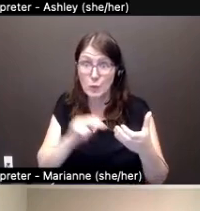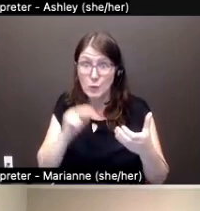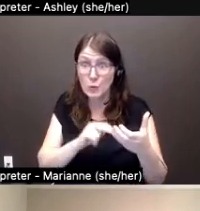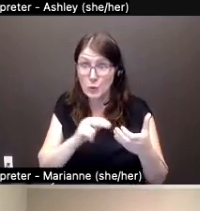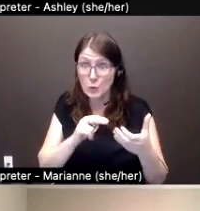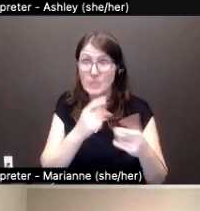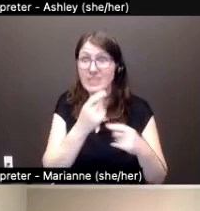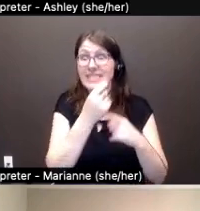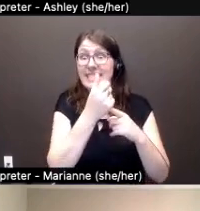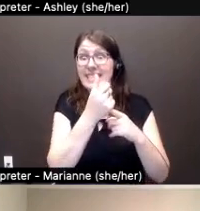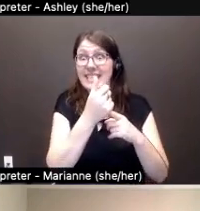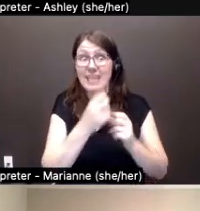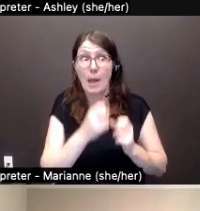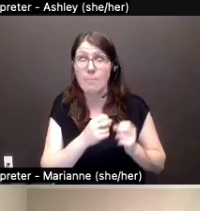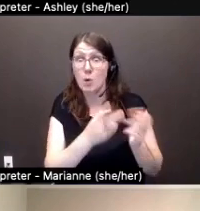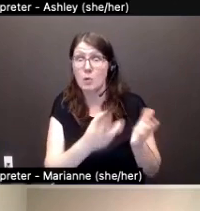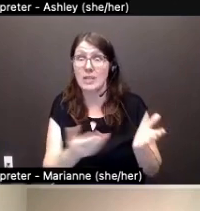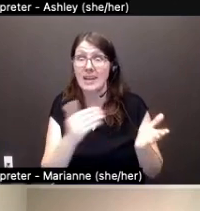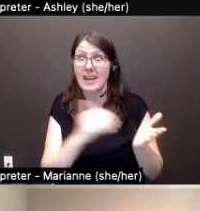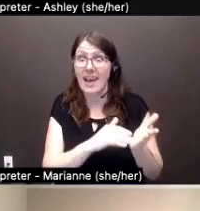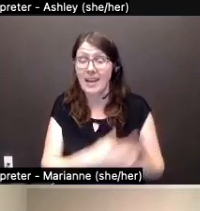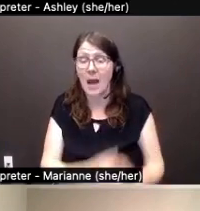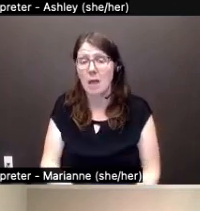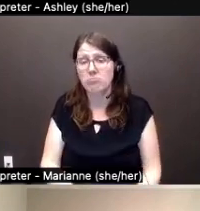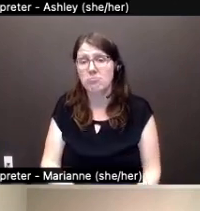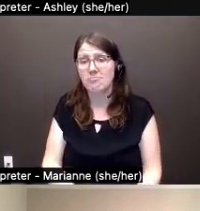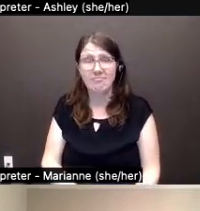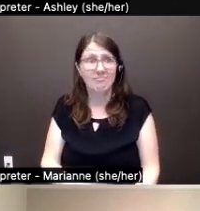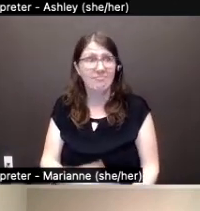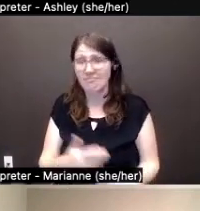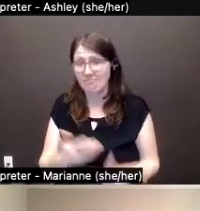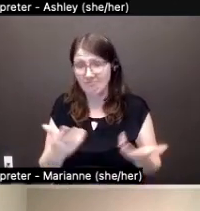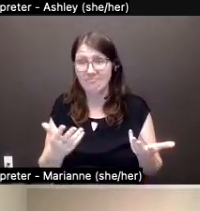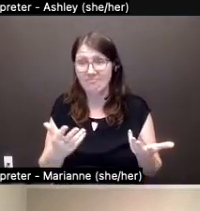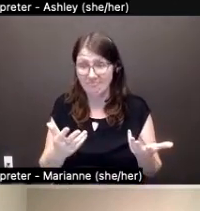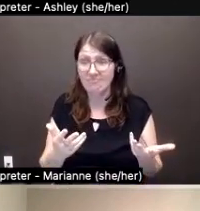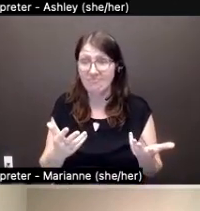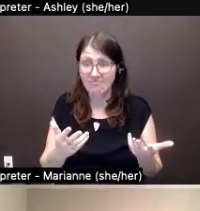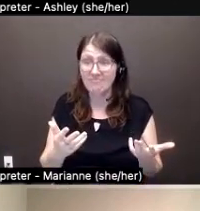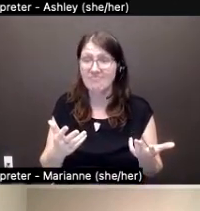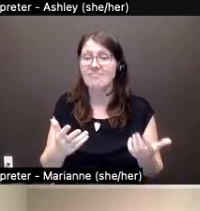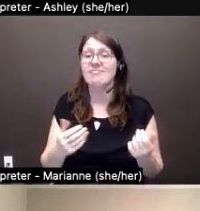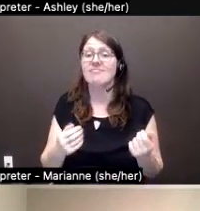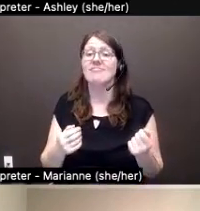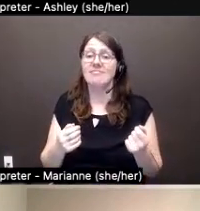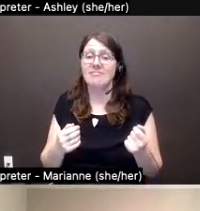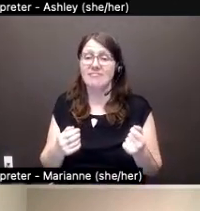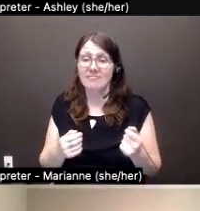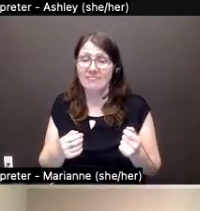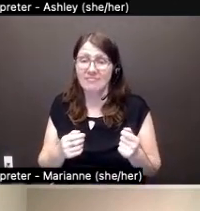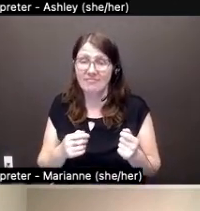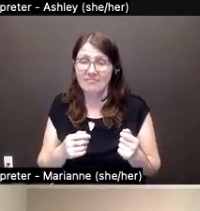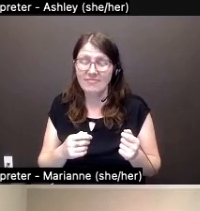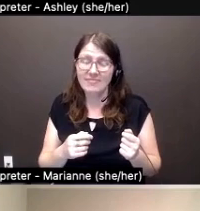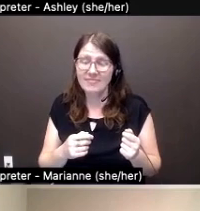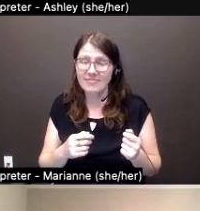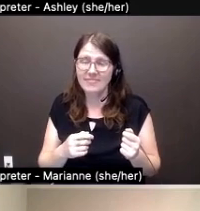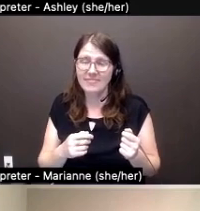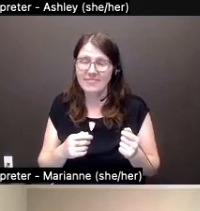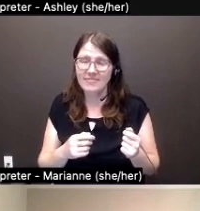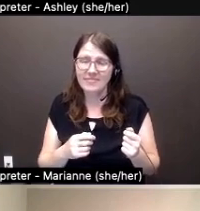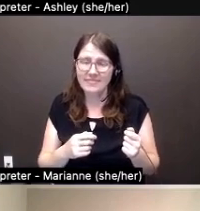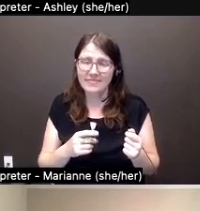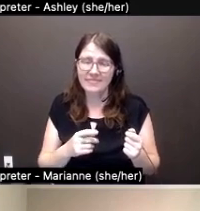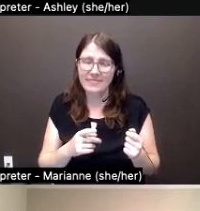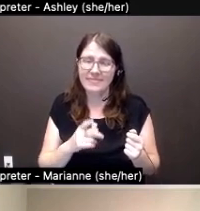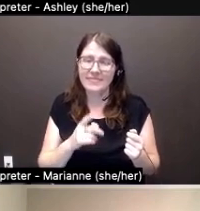you're constantly looking at the same screen and constantly editing the same thing and looking at the words. So you already know what is being said.